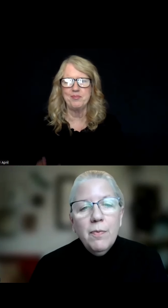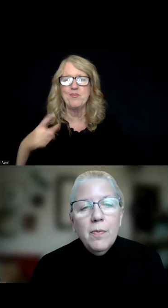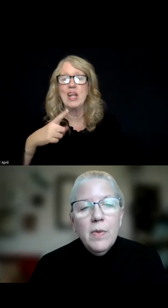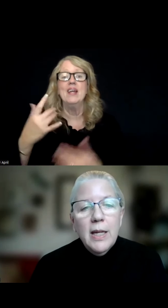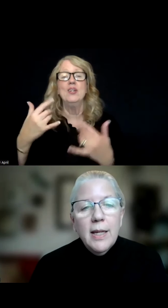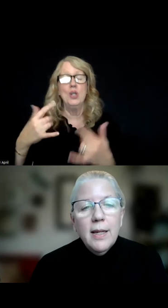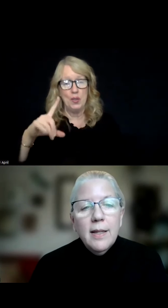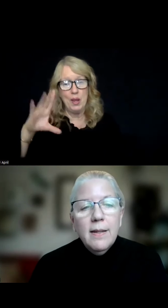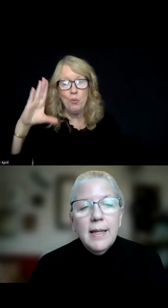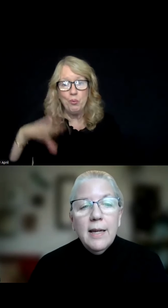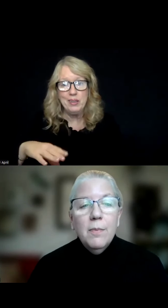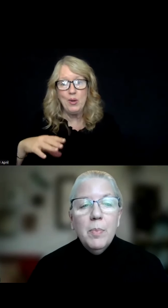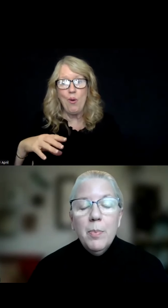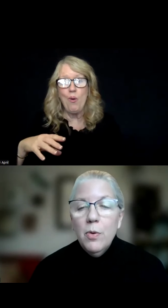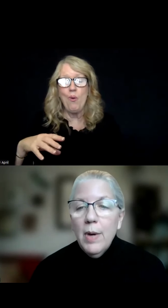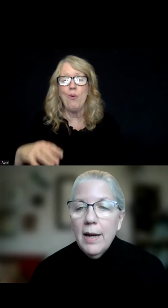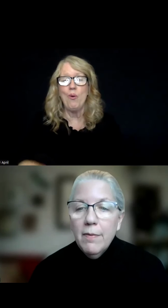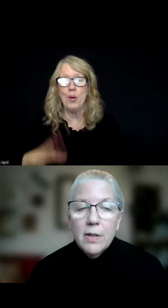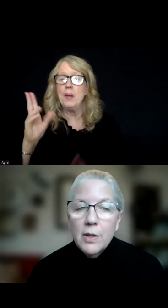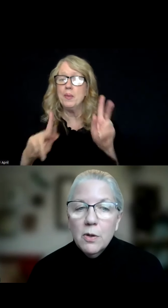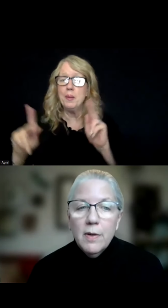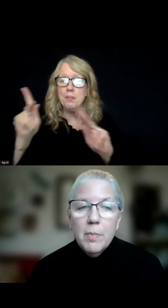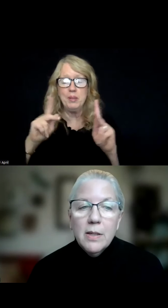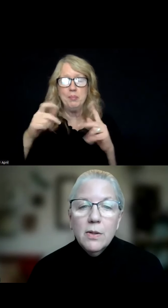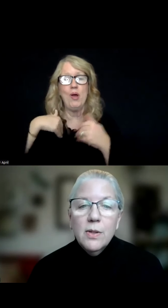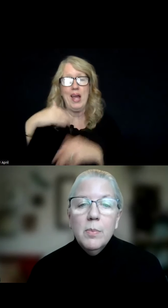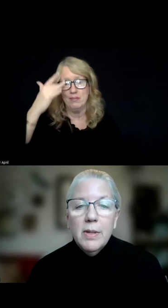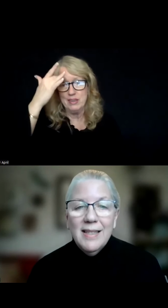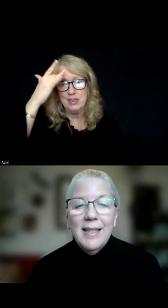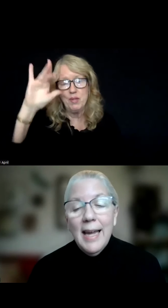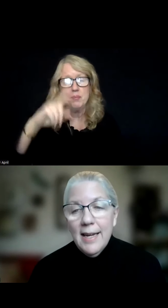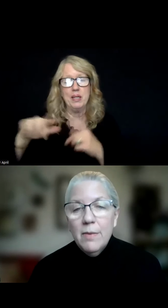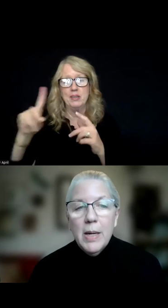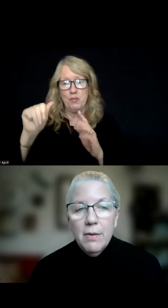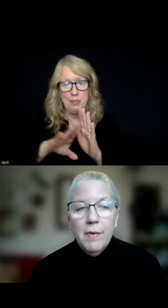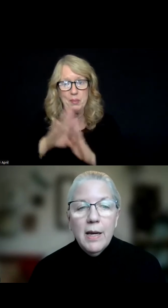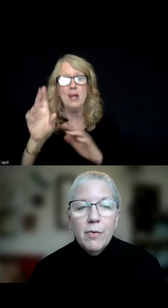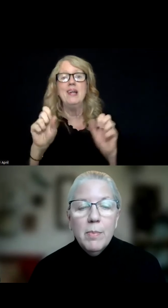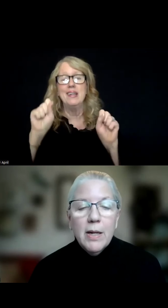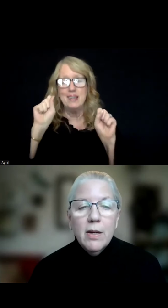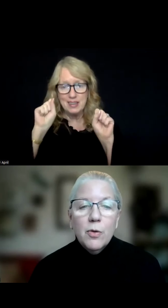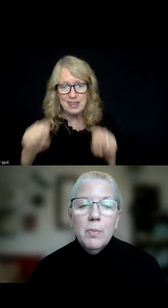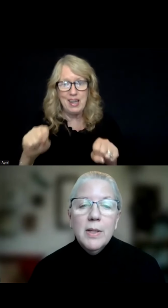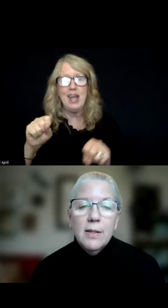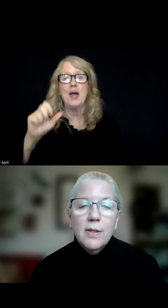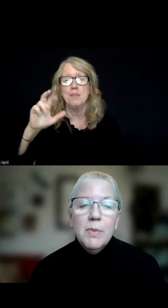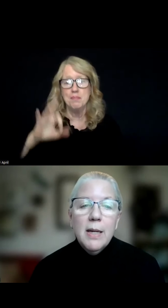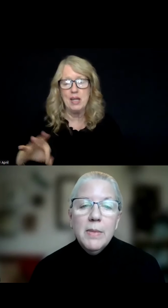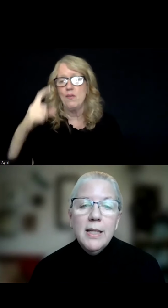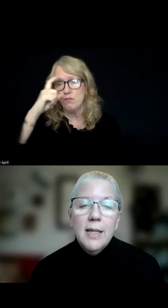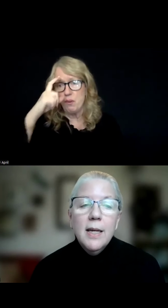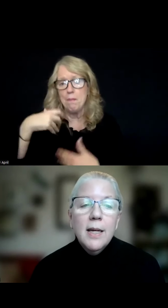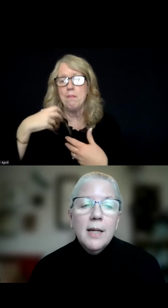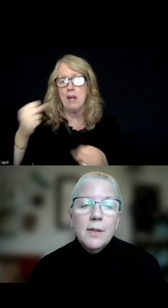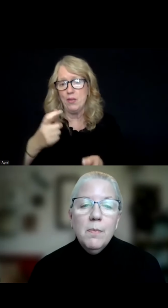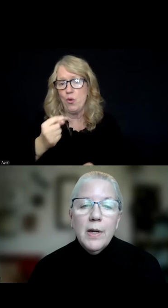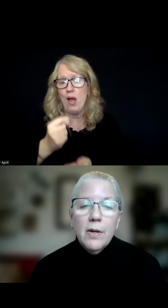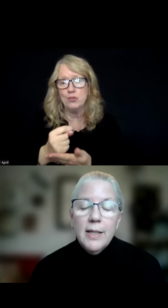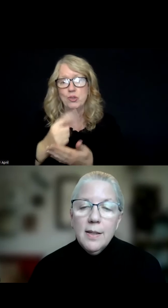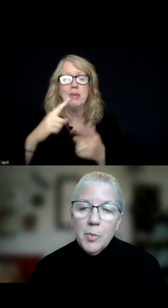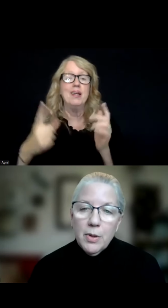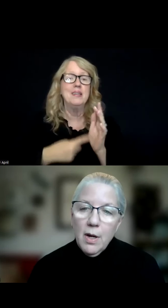know that people who have intellectual developmental disabilities can benefit from mental health treatments. Now, sometimes they need